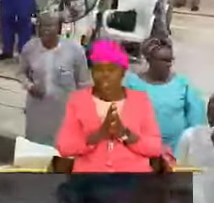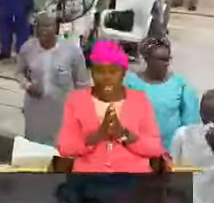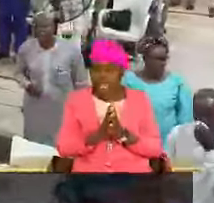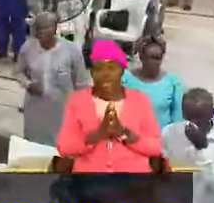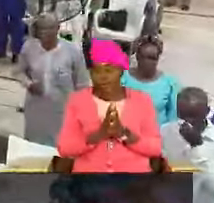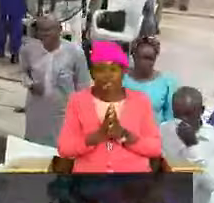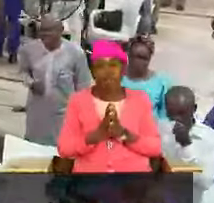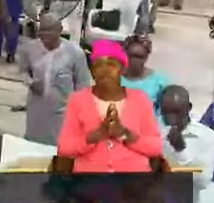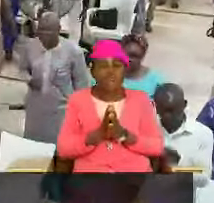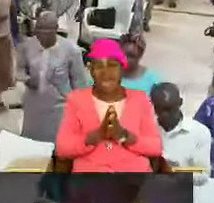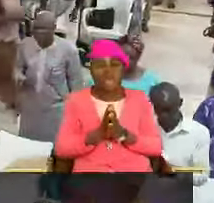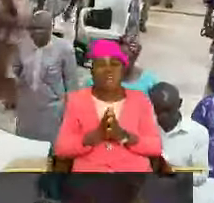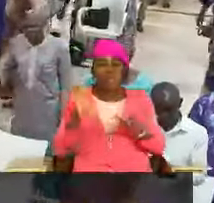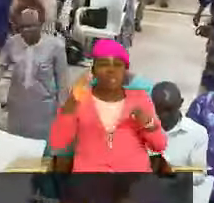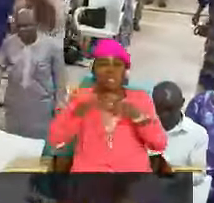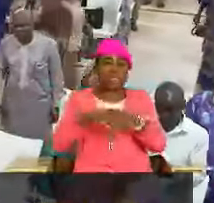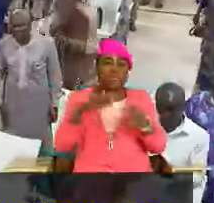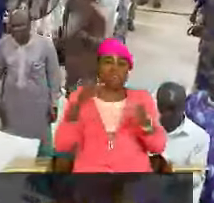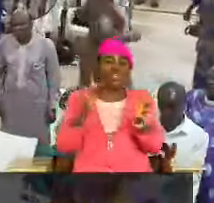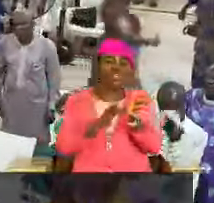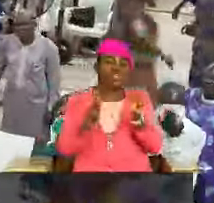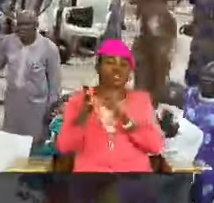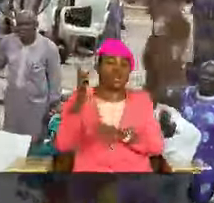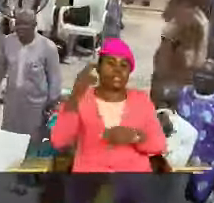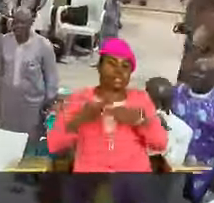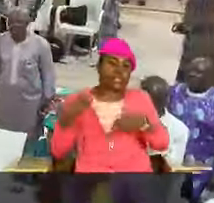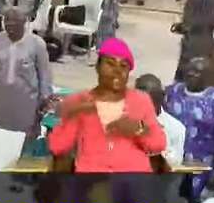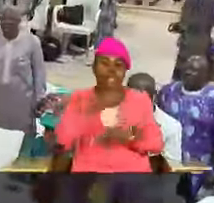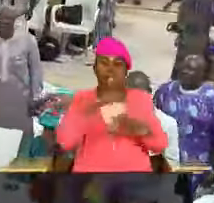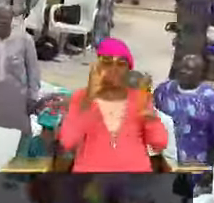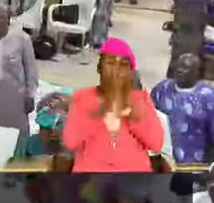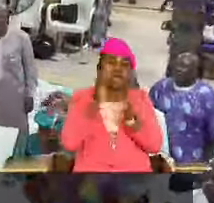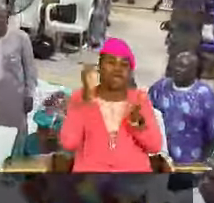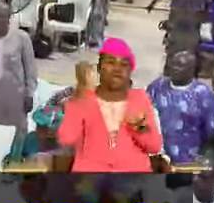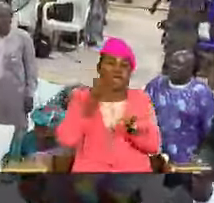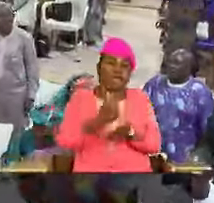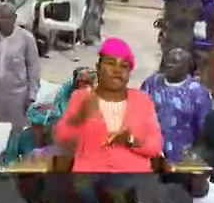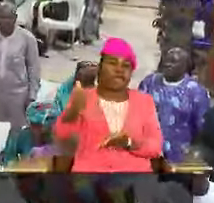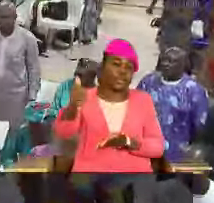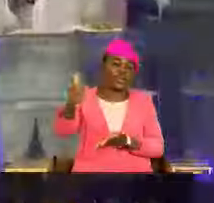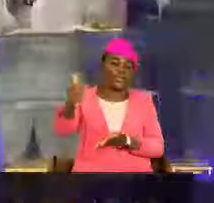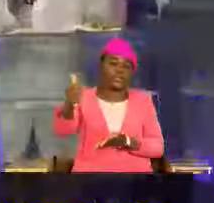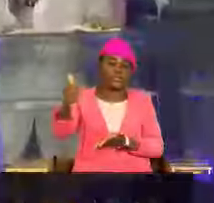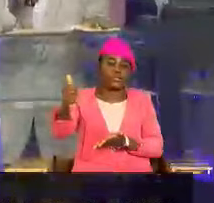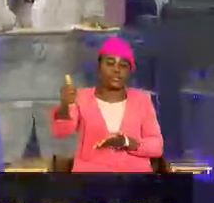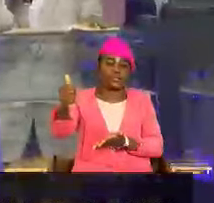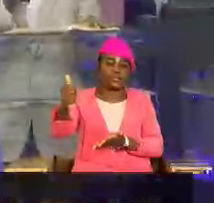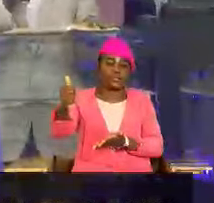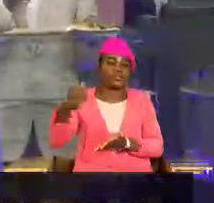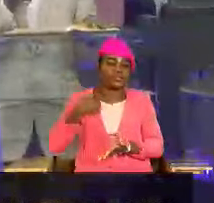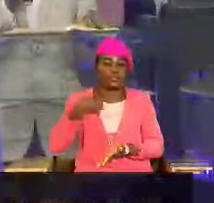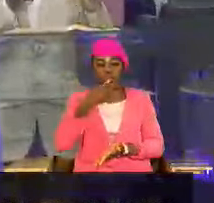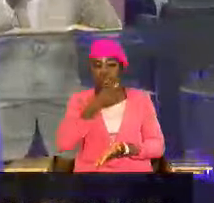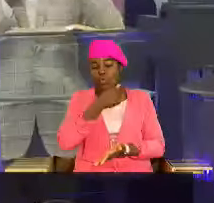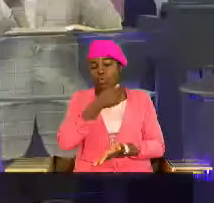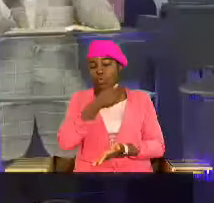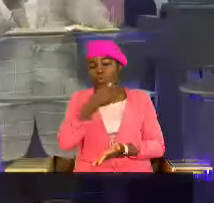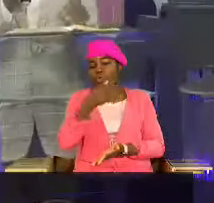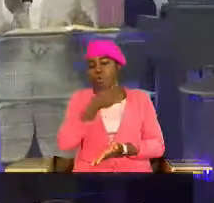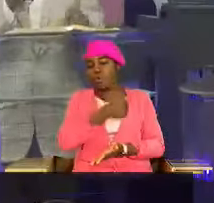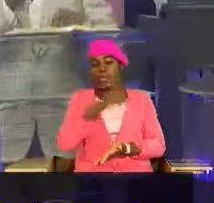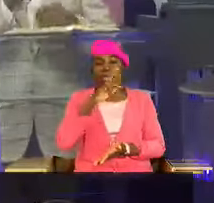in Jesus name we pray praying the blood